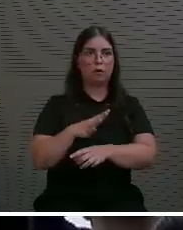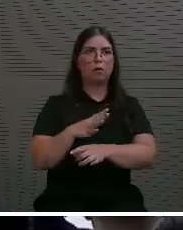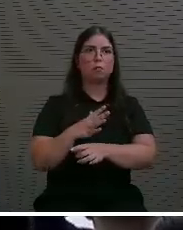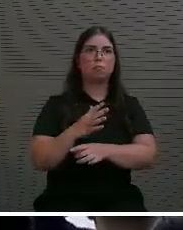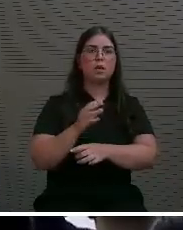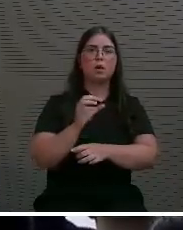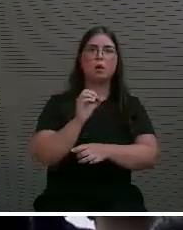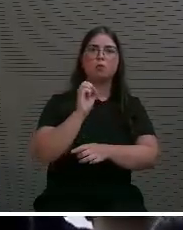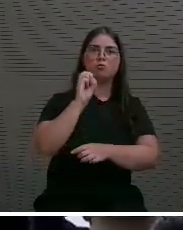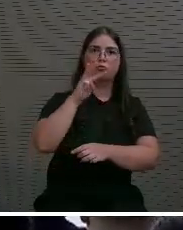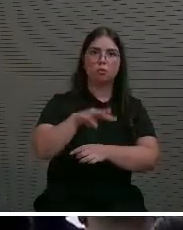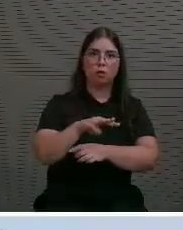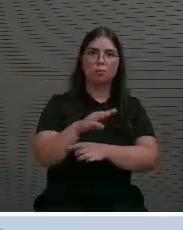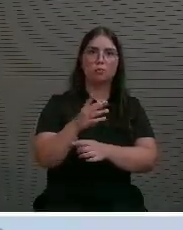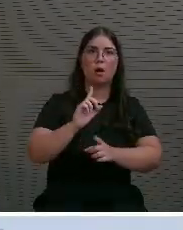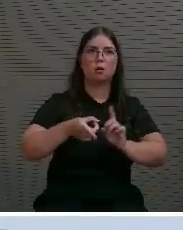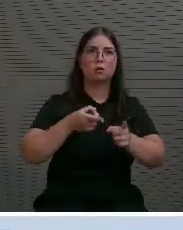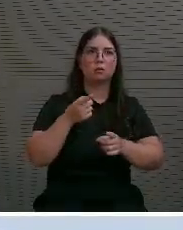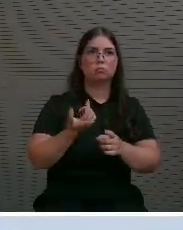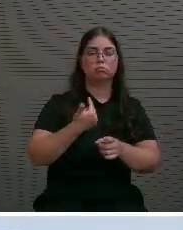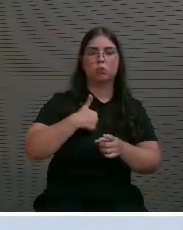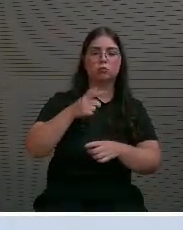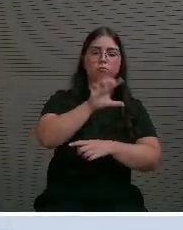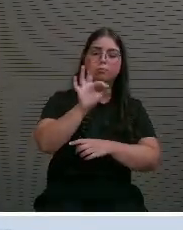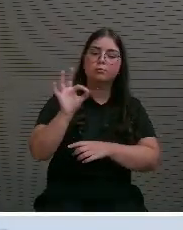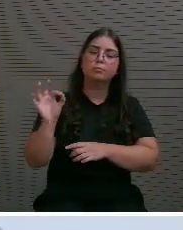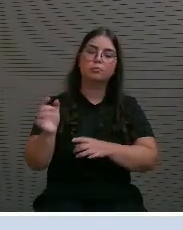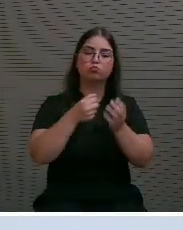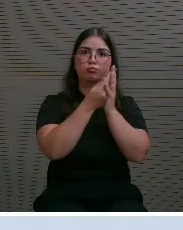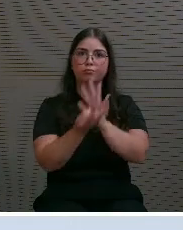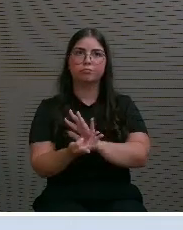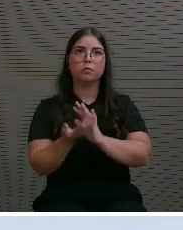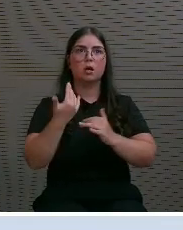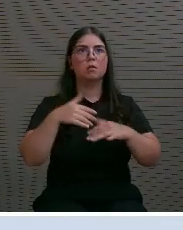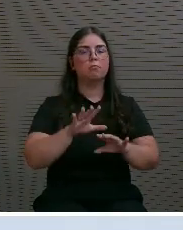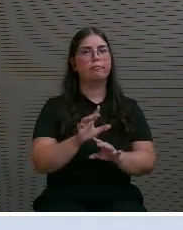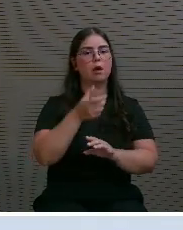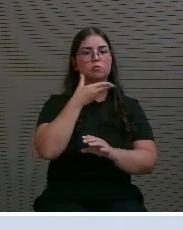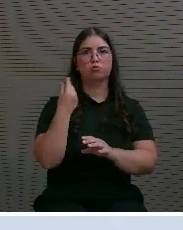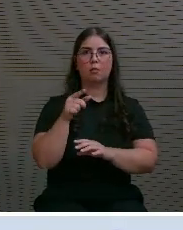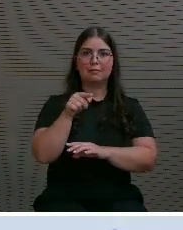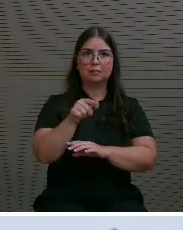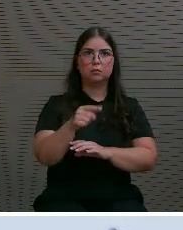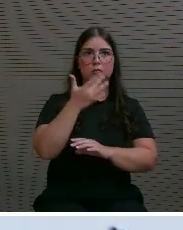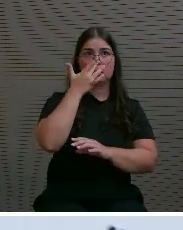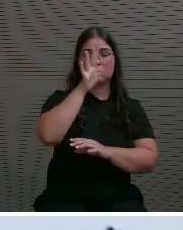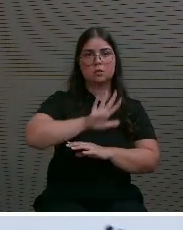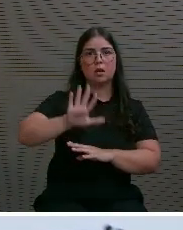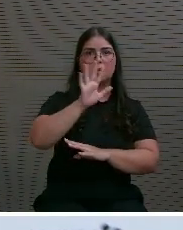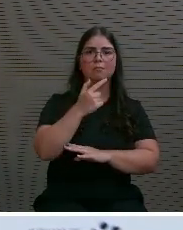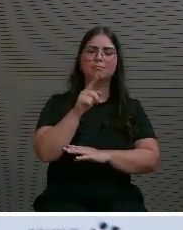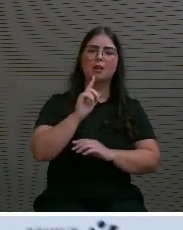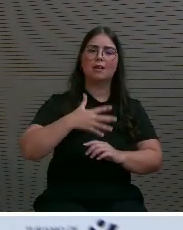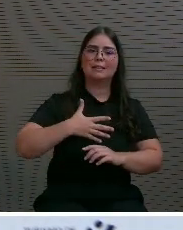buy it, you have a choice. But this young man in Africa, he just wants to eat. He just wants